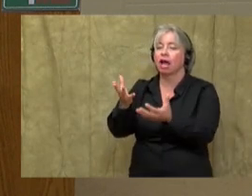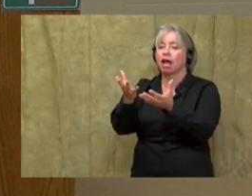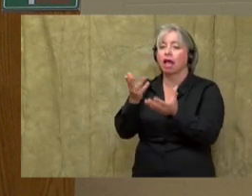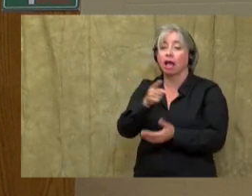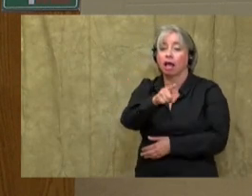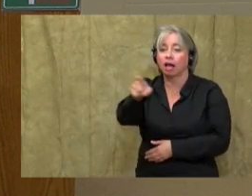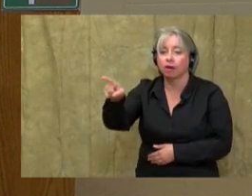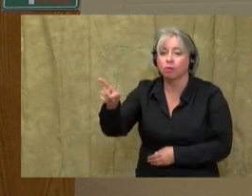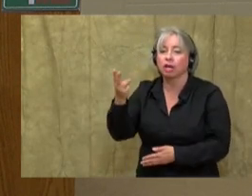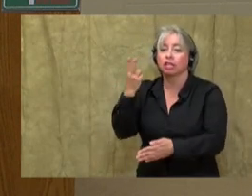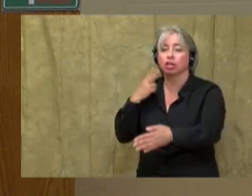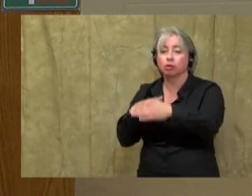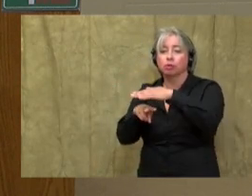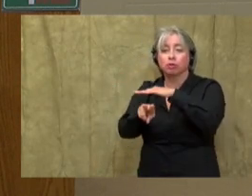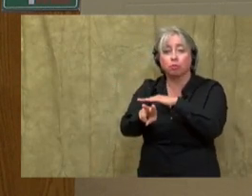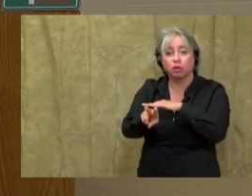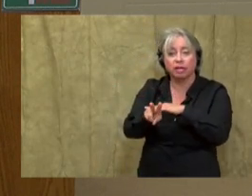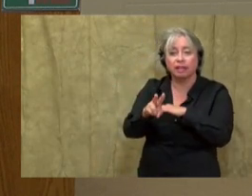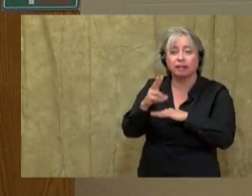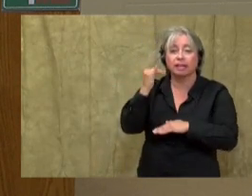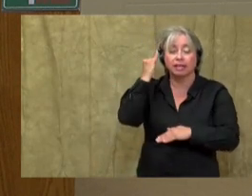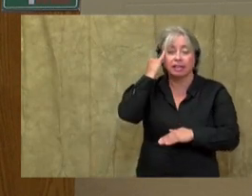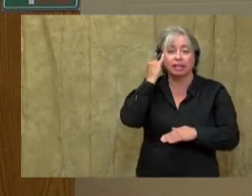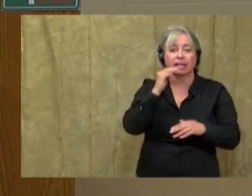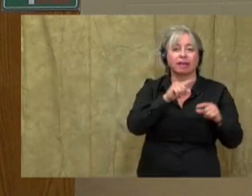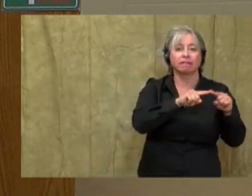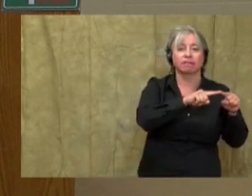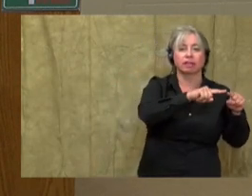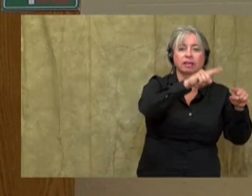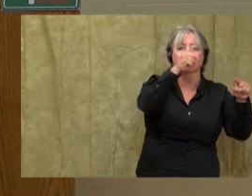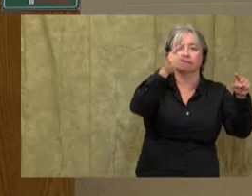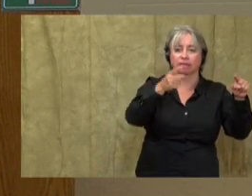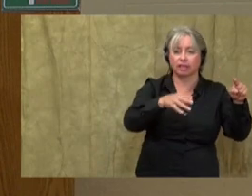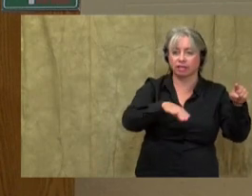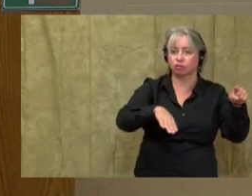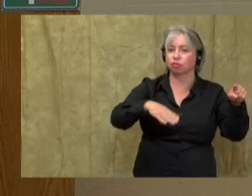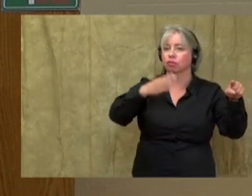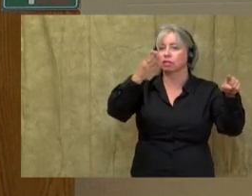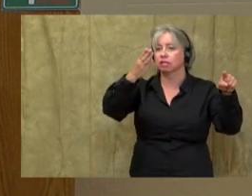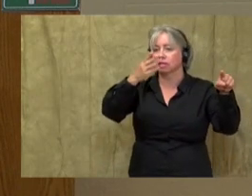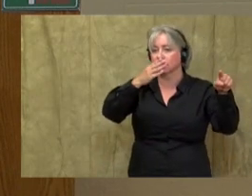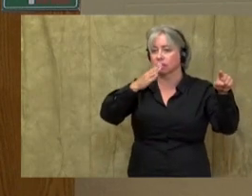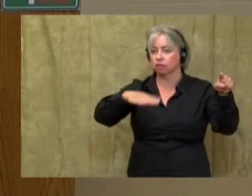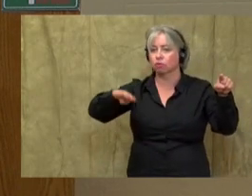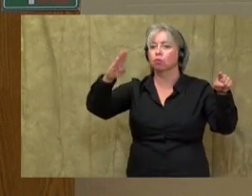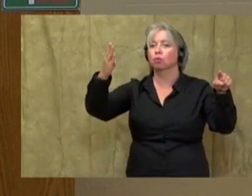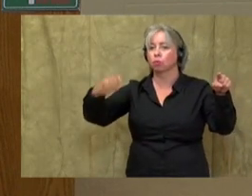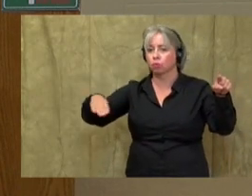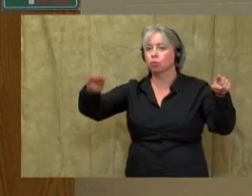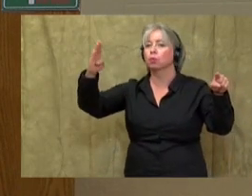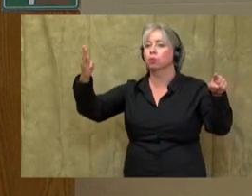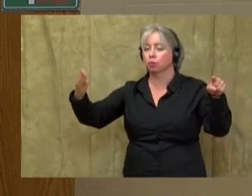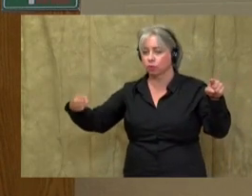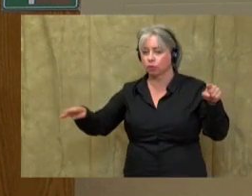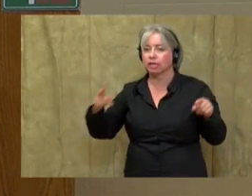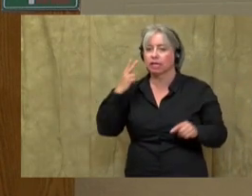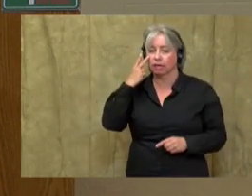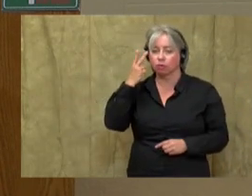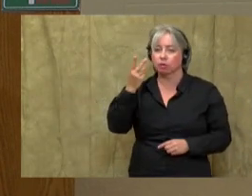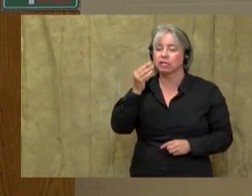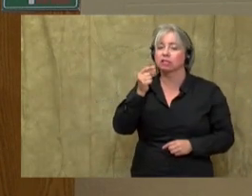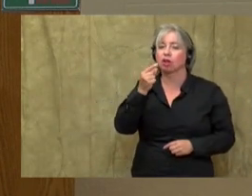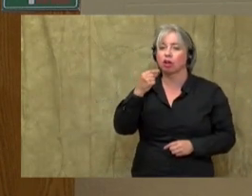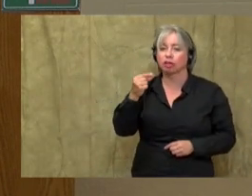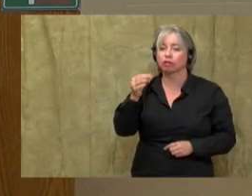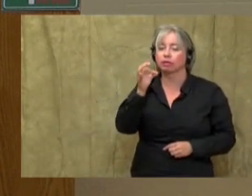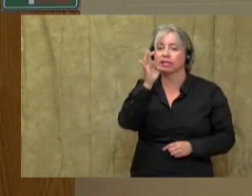want you to predict if the transverse wave motion was up and down, and we watched the tracer go up and down as